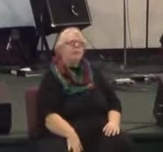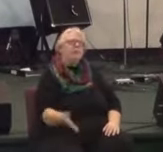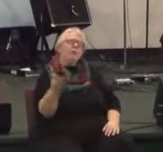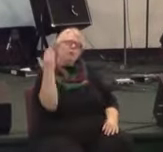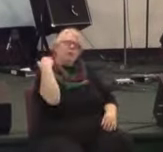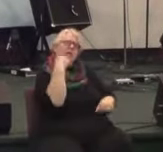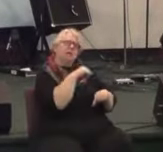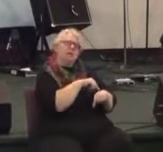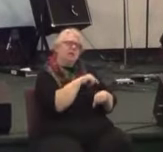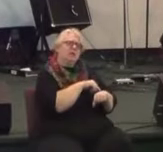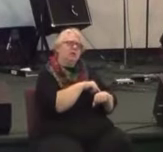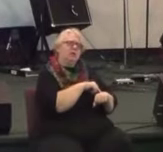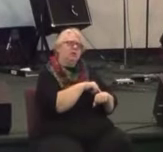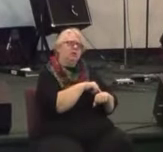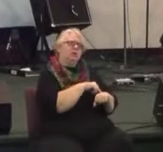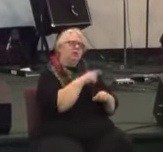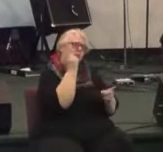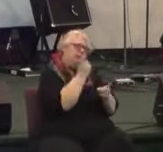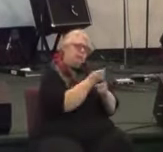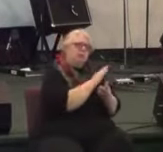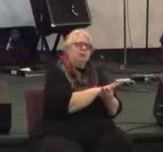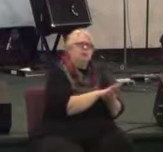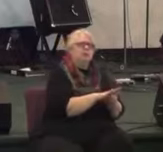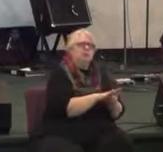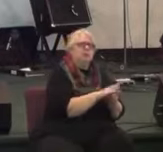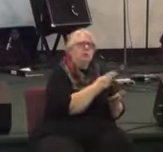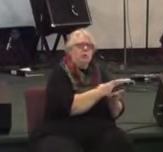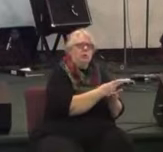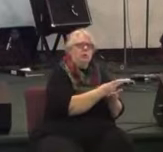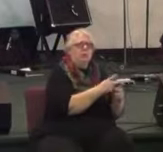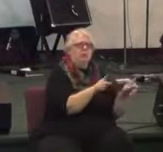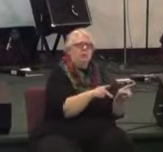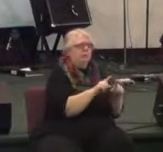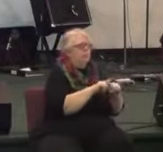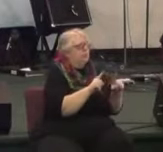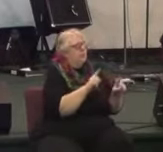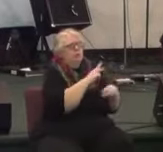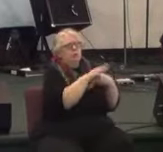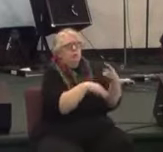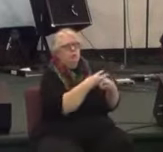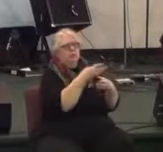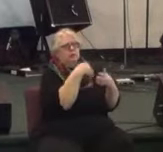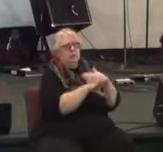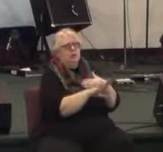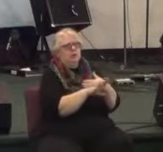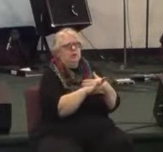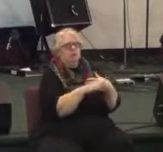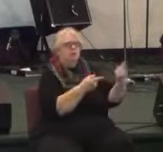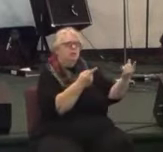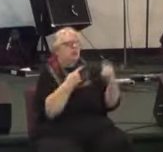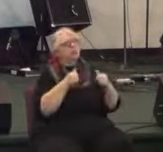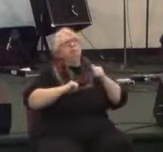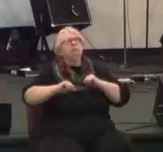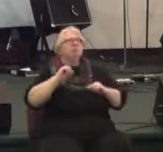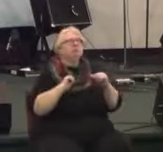and righteous and upright place, and the world has infiltrated our churches. We're coming acting holier than thou and living like